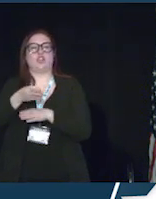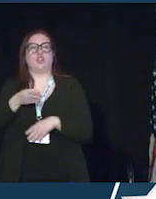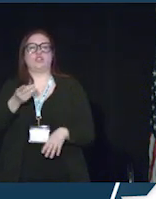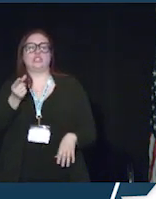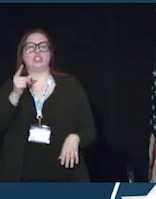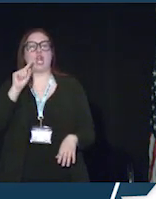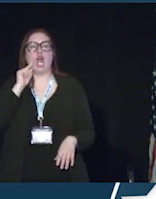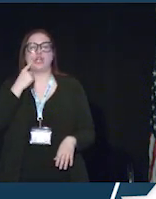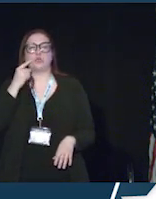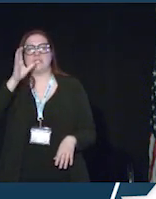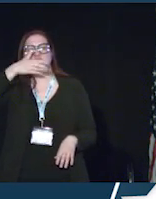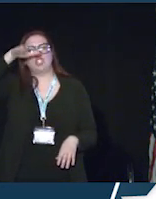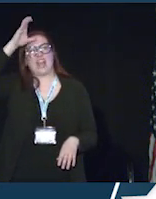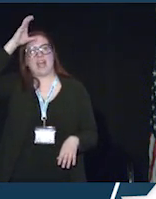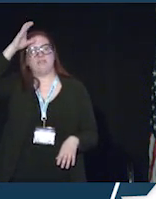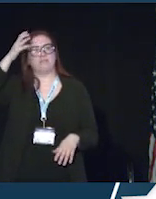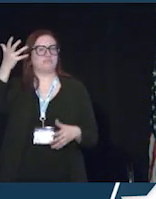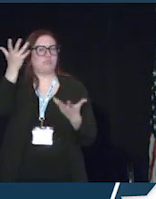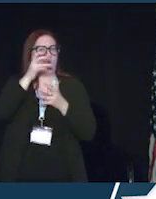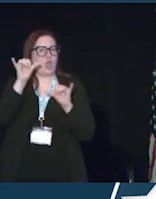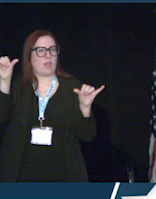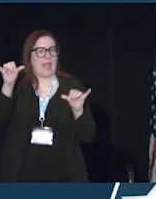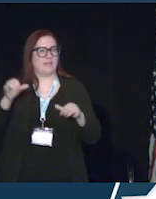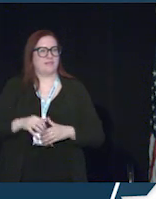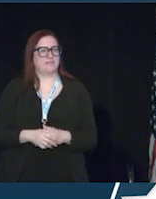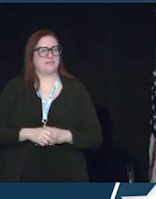treat chef?